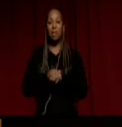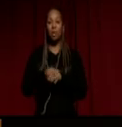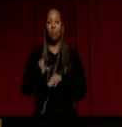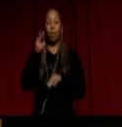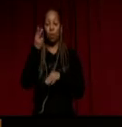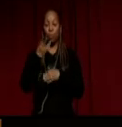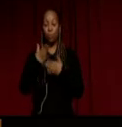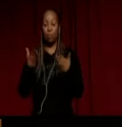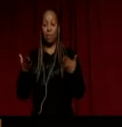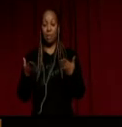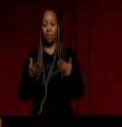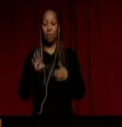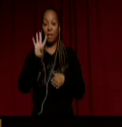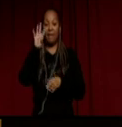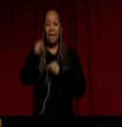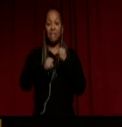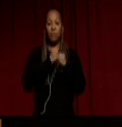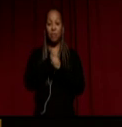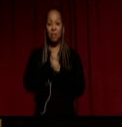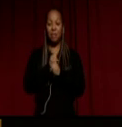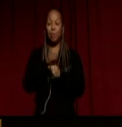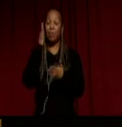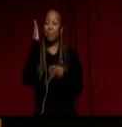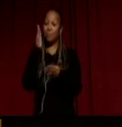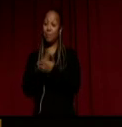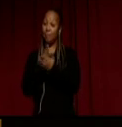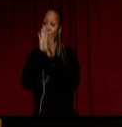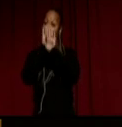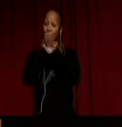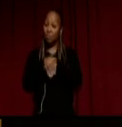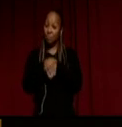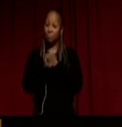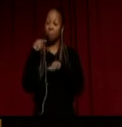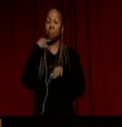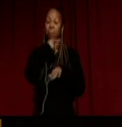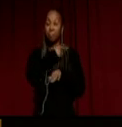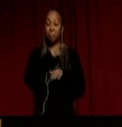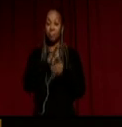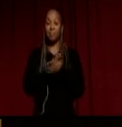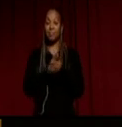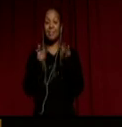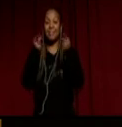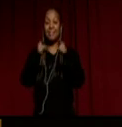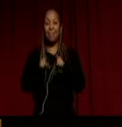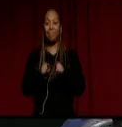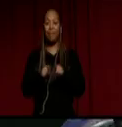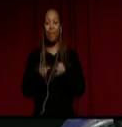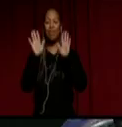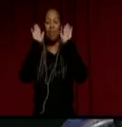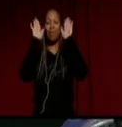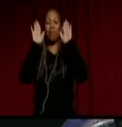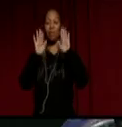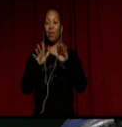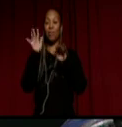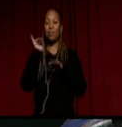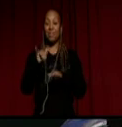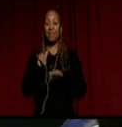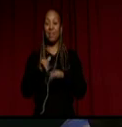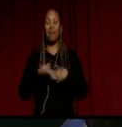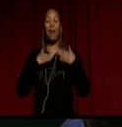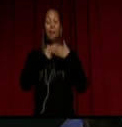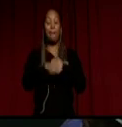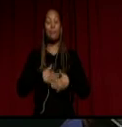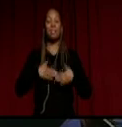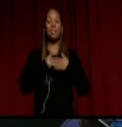last 4 years, and we need to stop having those myths come out and those lies. You guys are wonderful, and you are staying with us. I appreciate